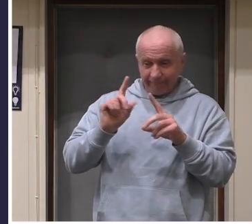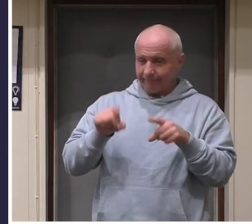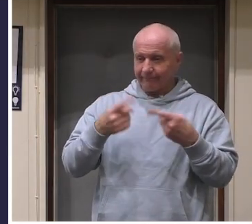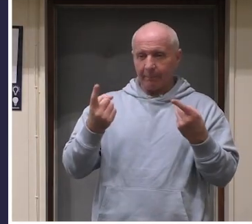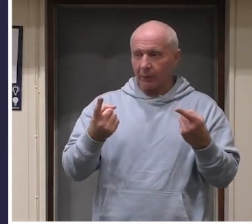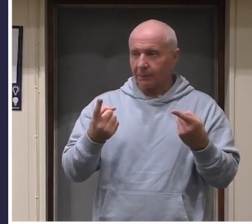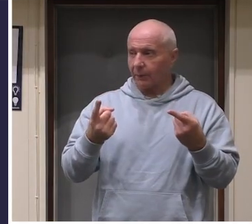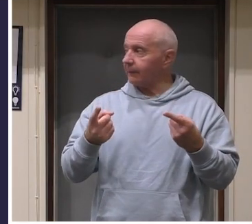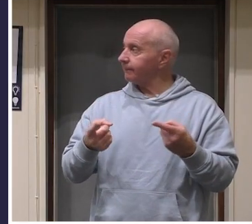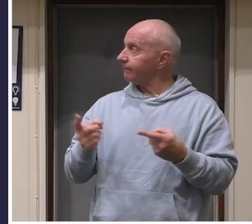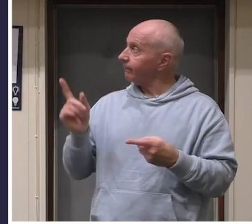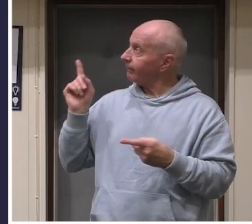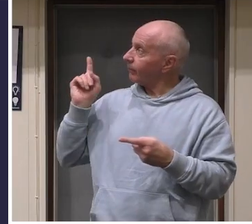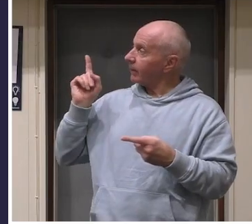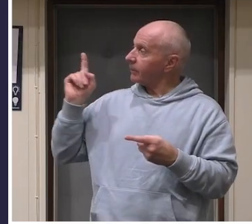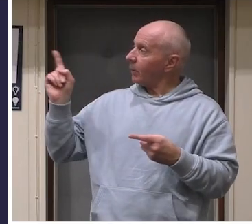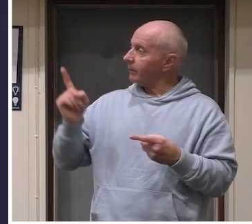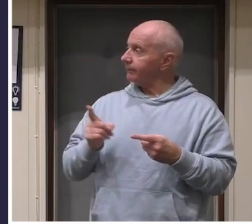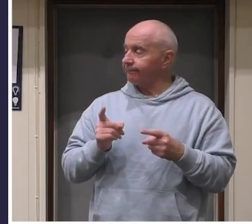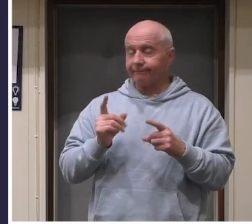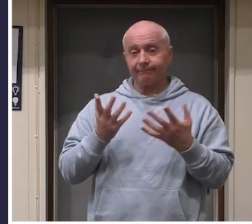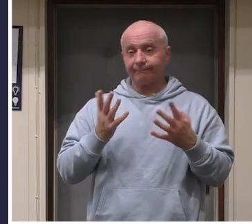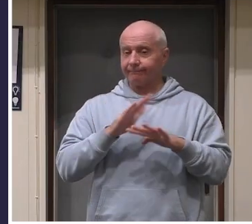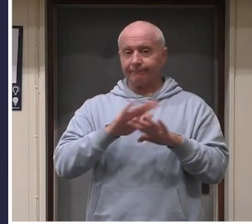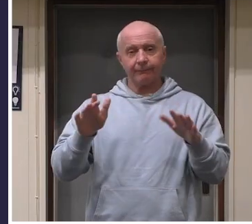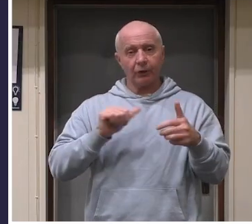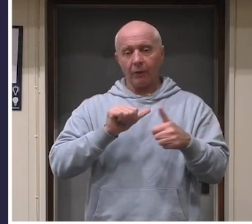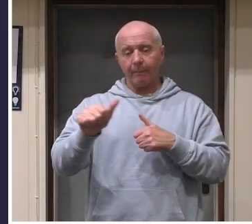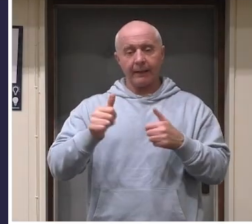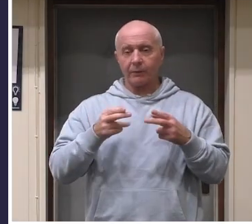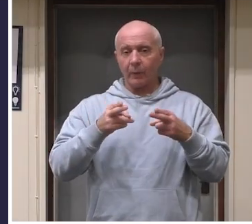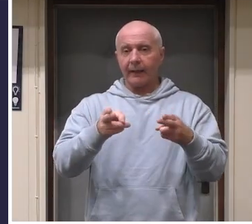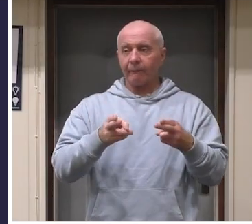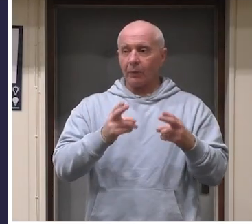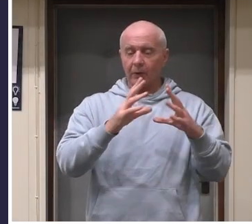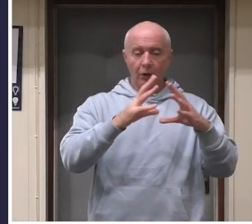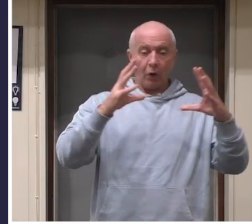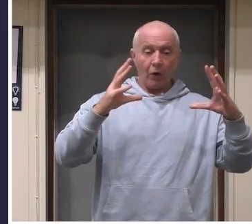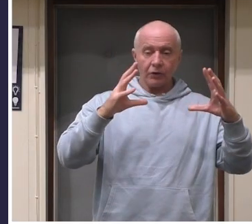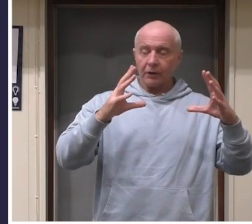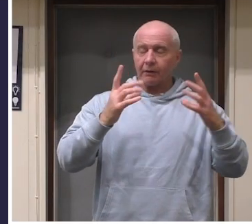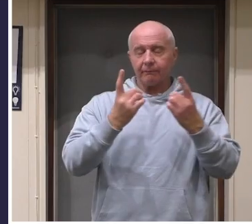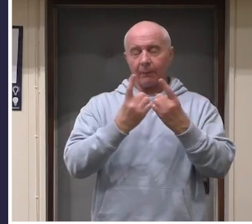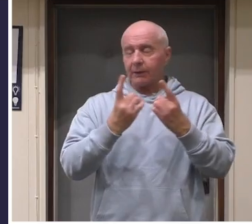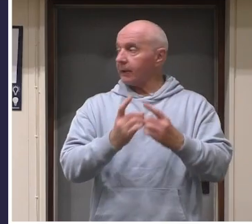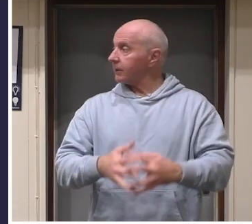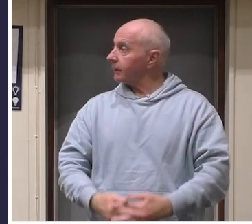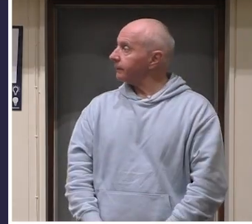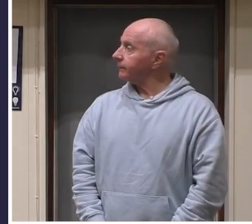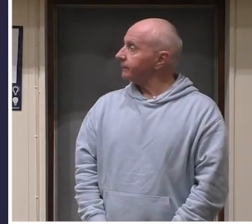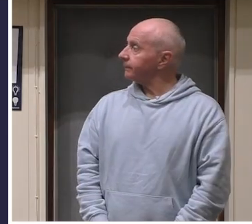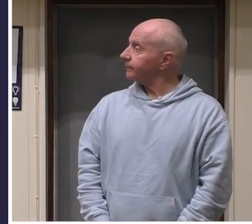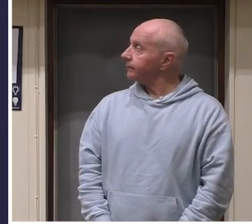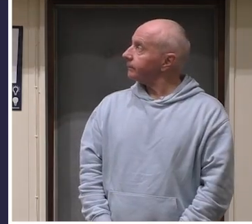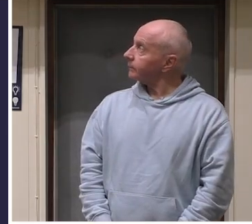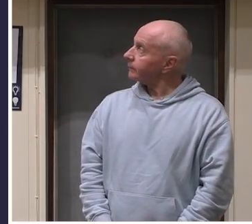physically impossible. So that is not the best strategy for larger and larger objects. But there's more